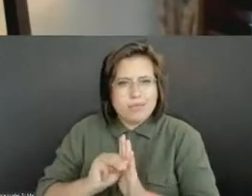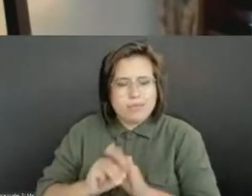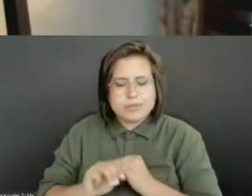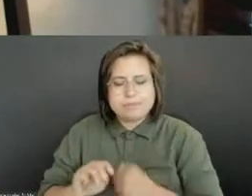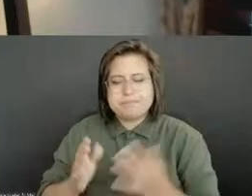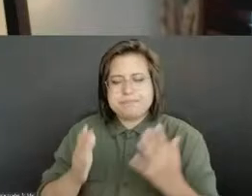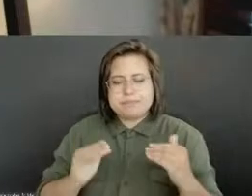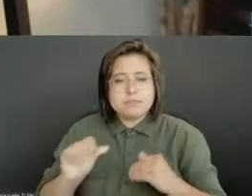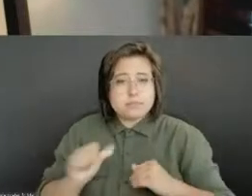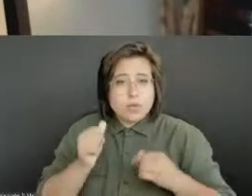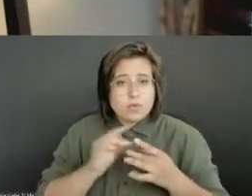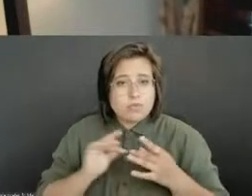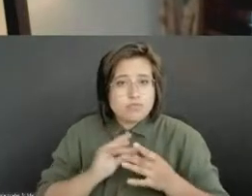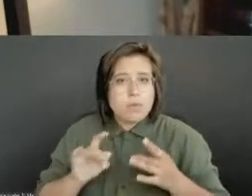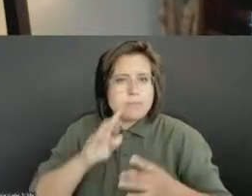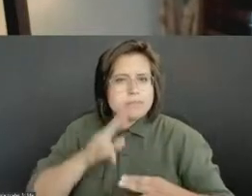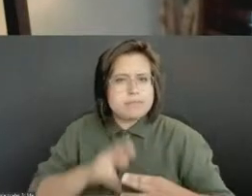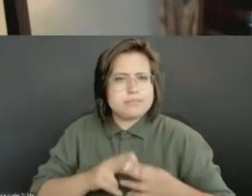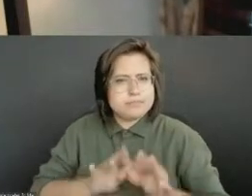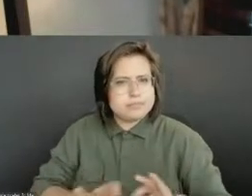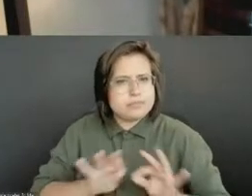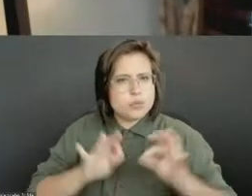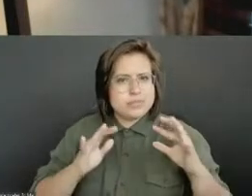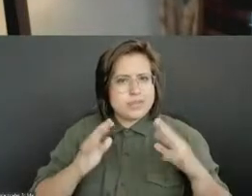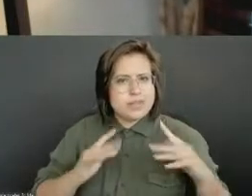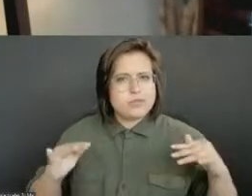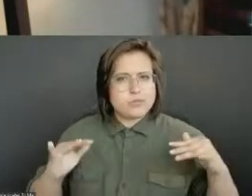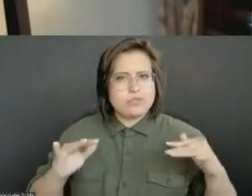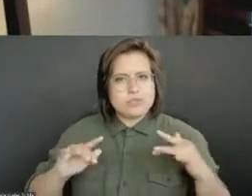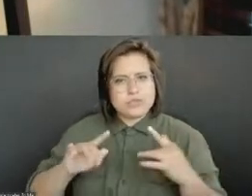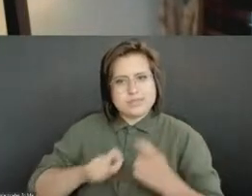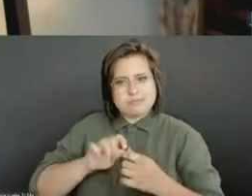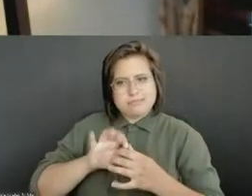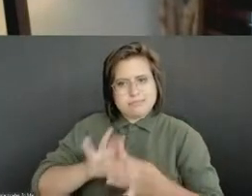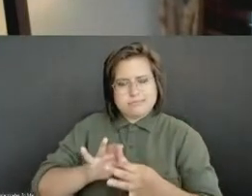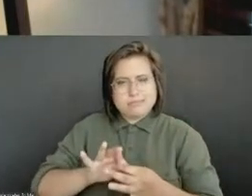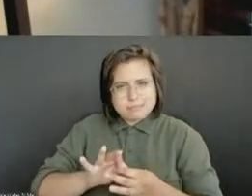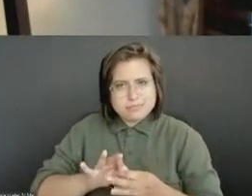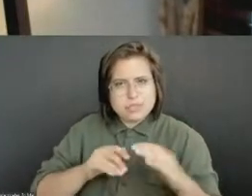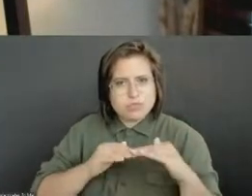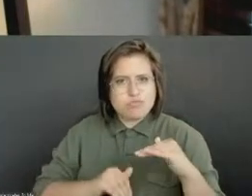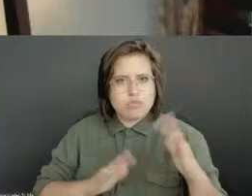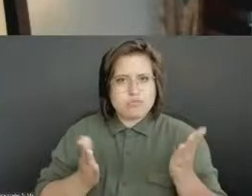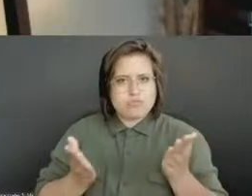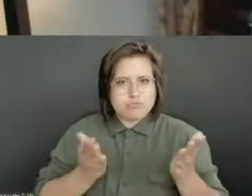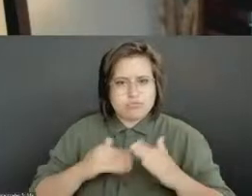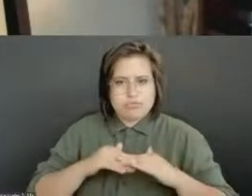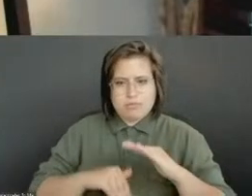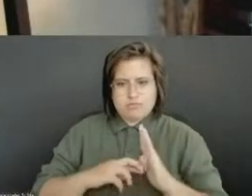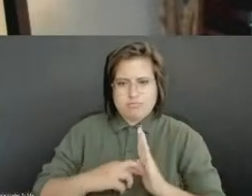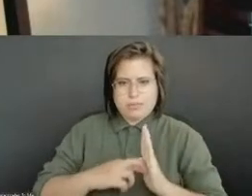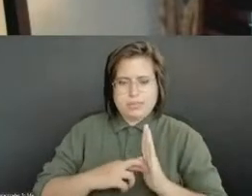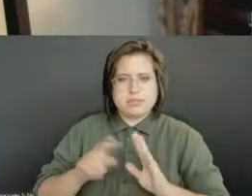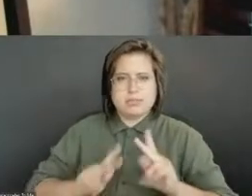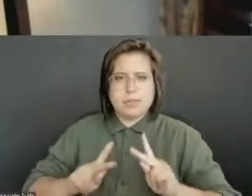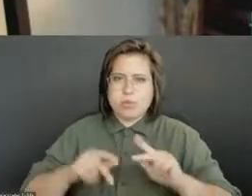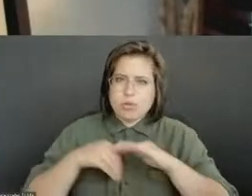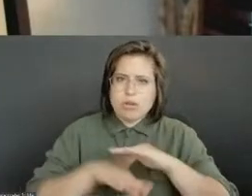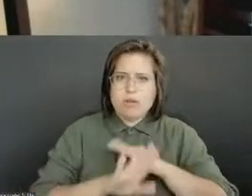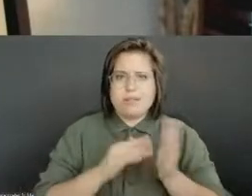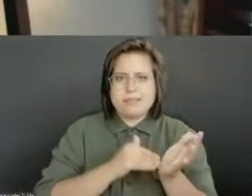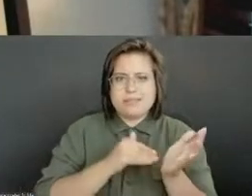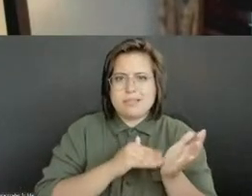the importance of diversity, especially as it relates to underrepresented who are going into residency programs, and making sure that